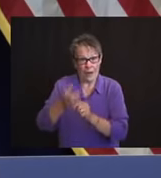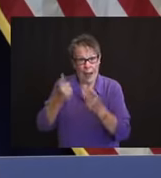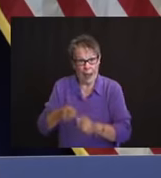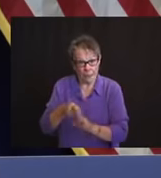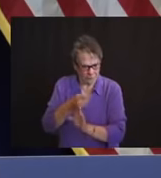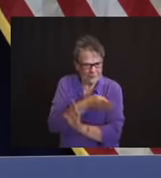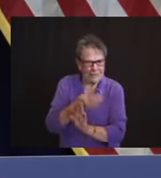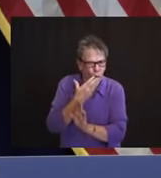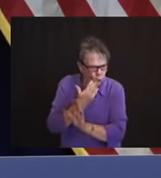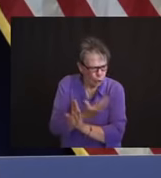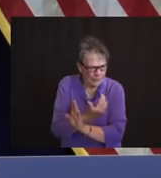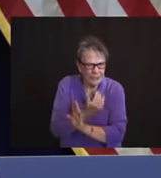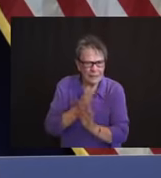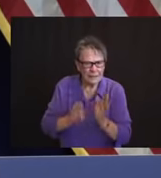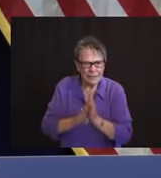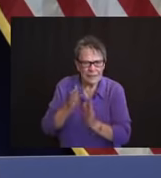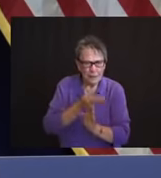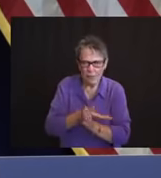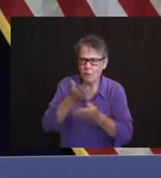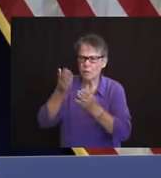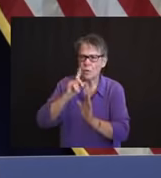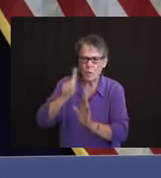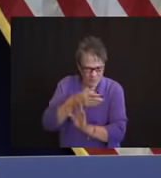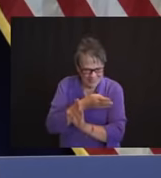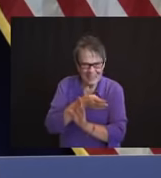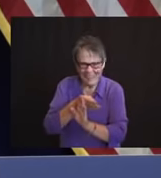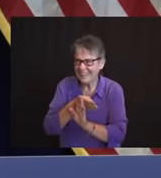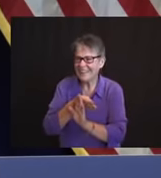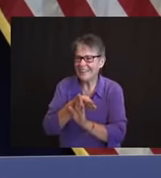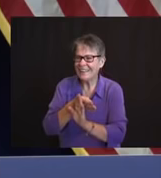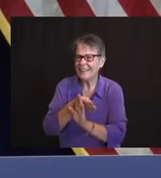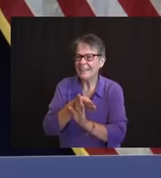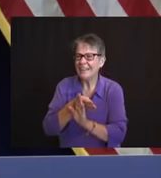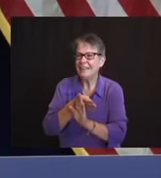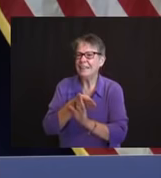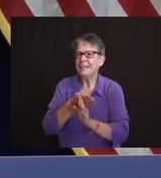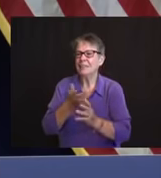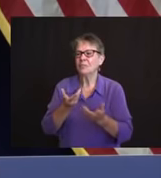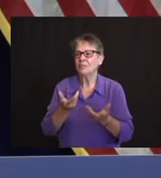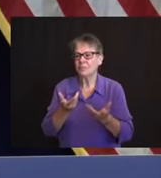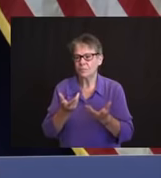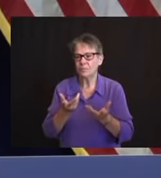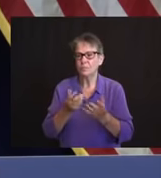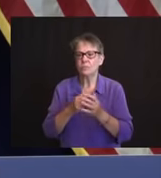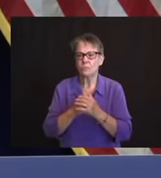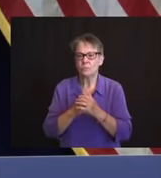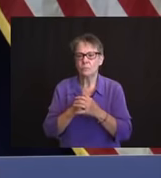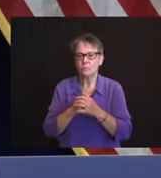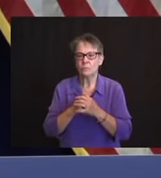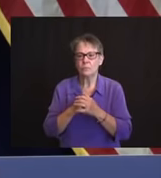again, we are announcing a return to work plan for city employees as we recover from